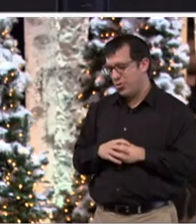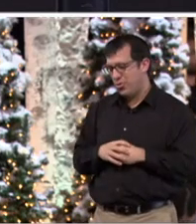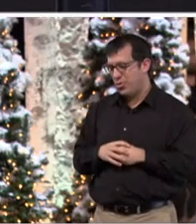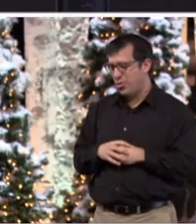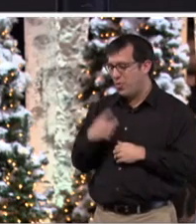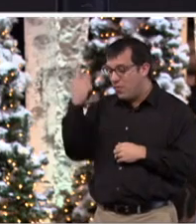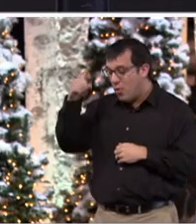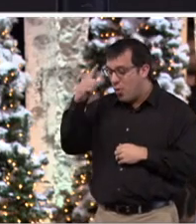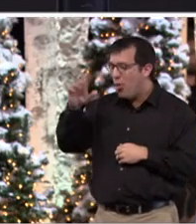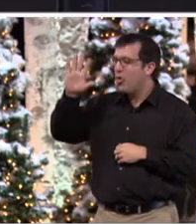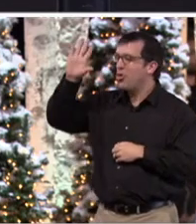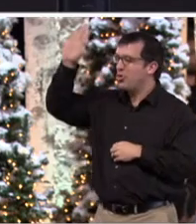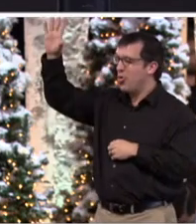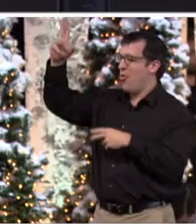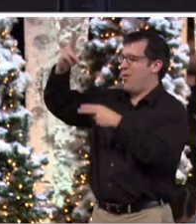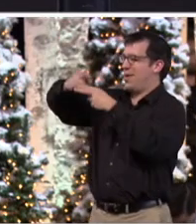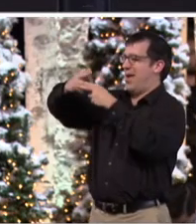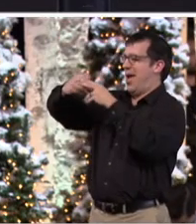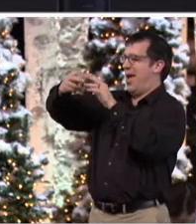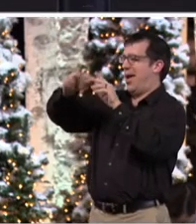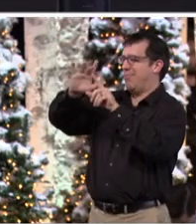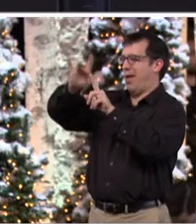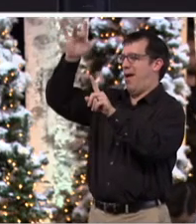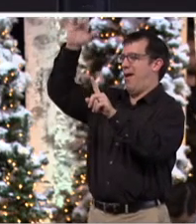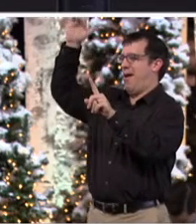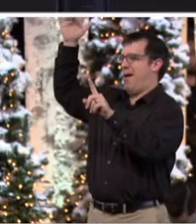for your namesake.